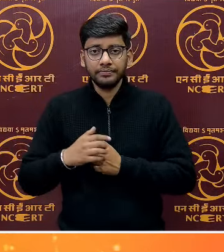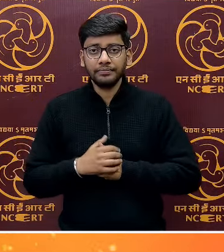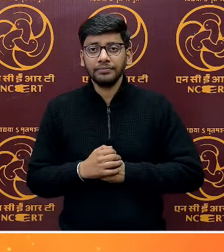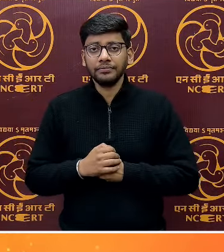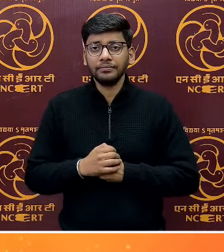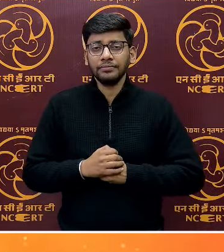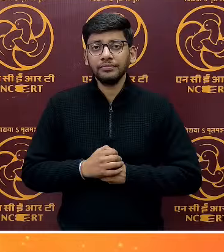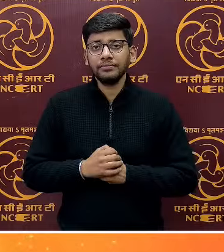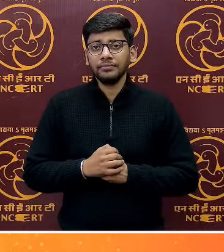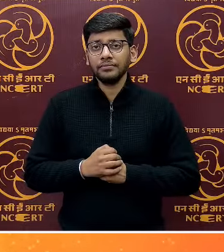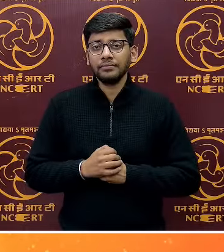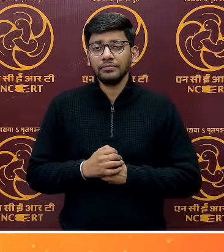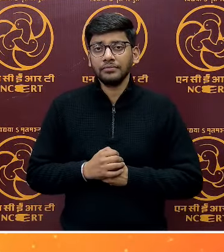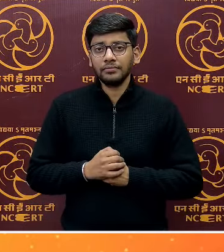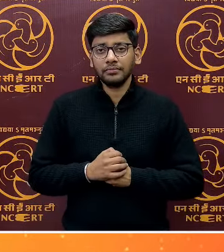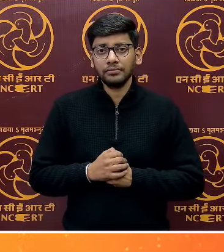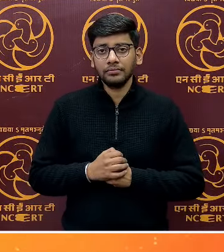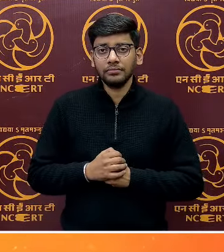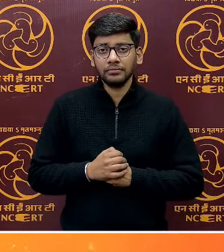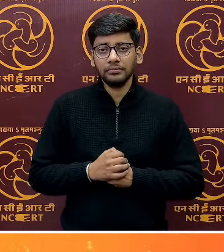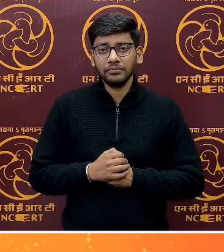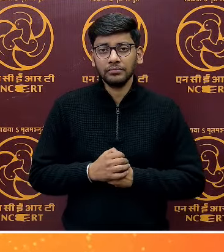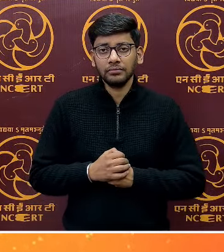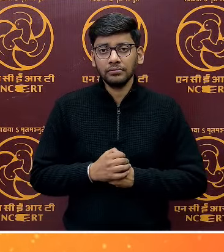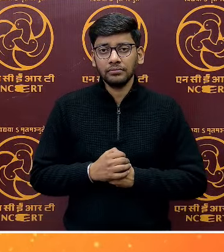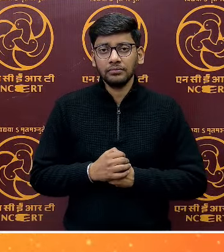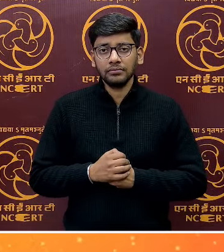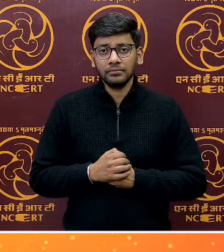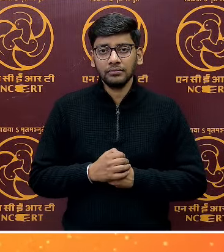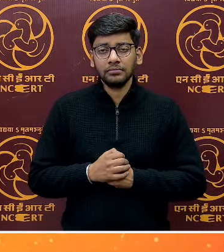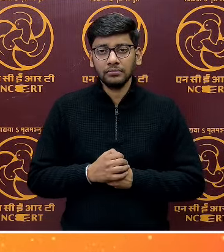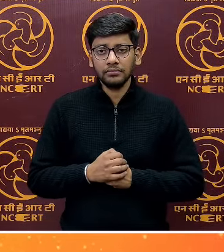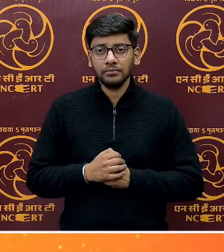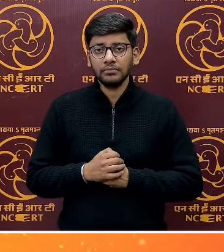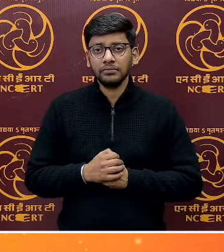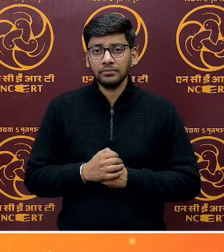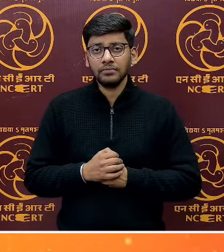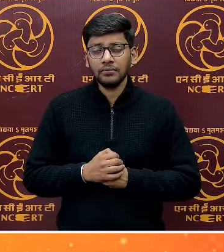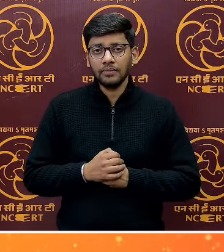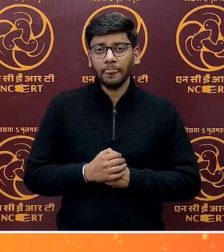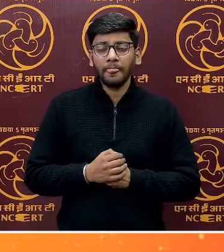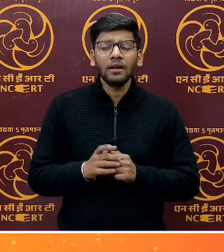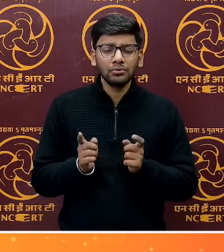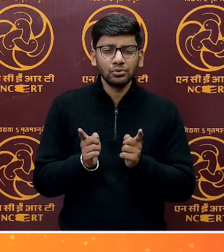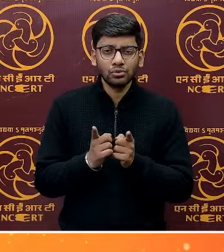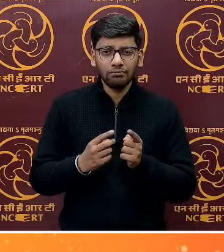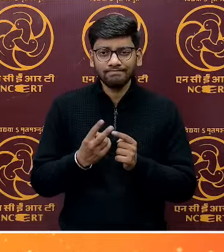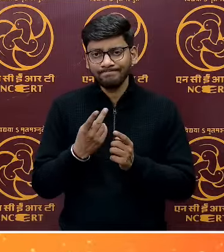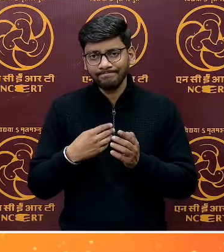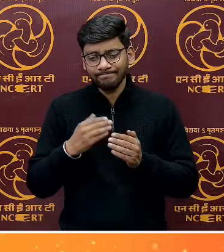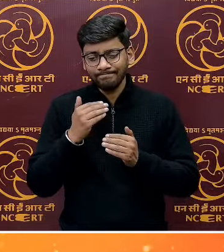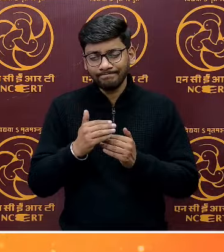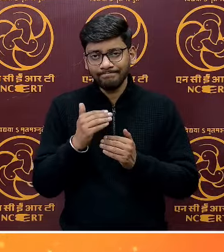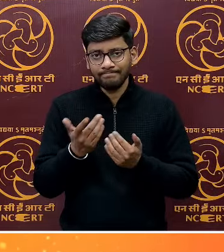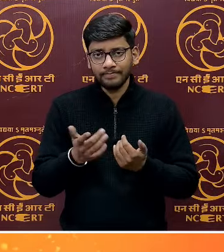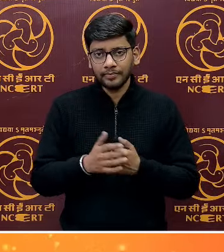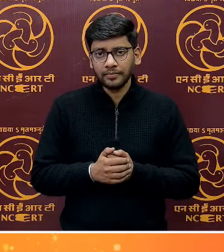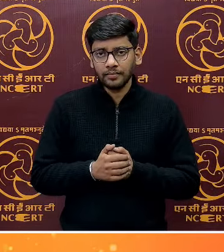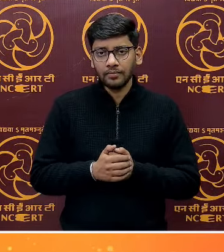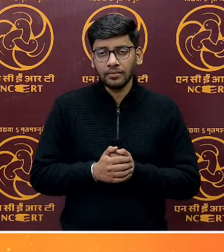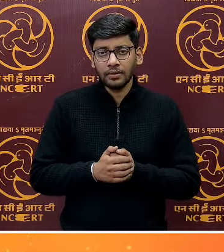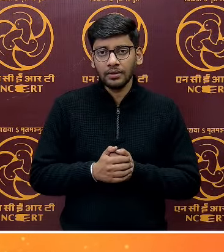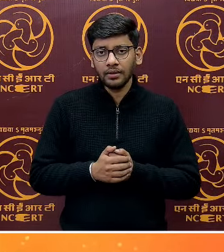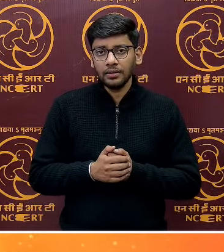Do we have time, or we can? We have the last 2 minutes. Yeah. Right. So the flight is an